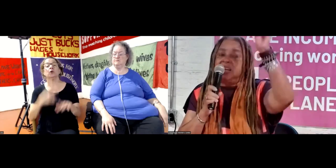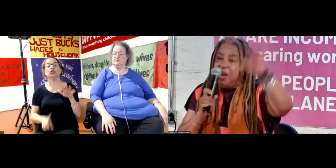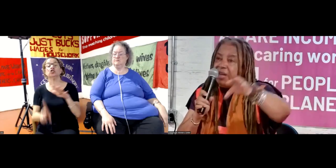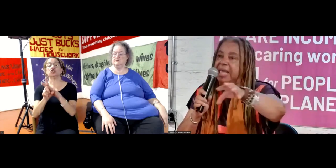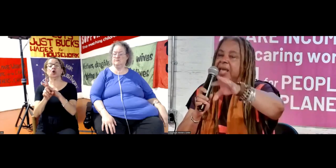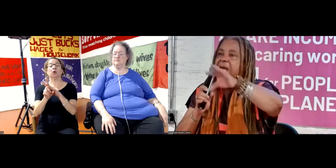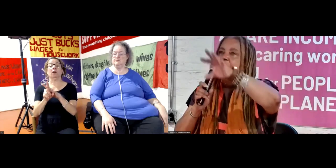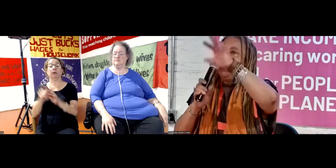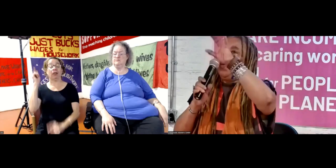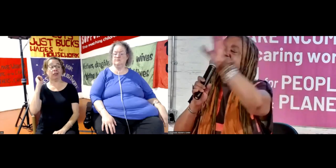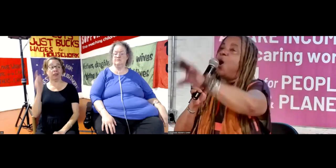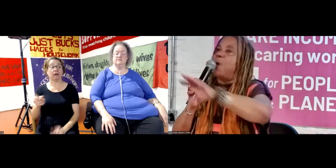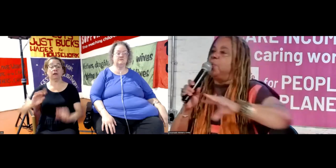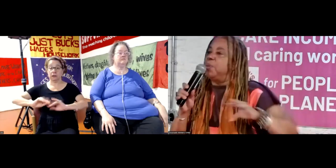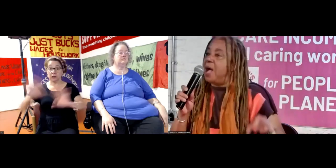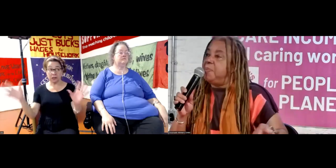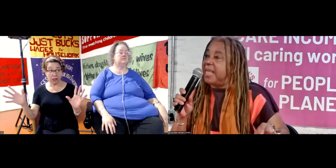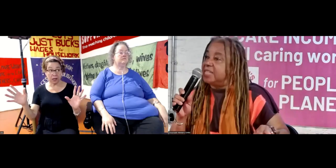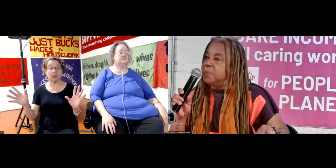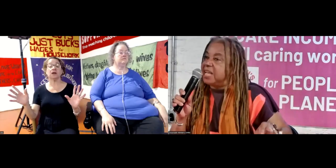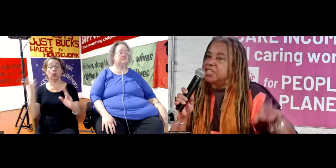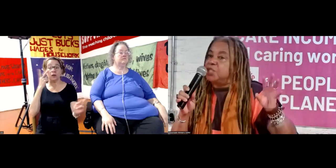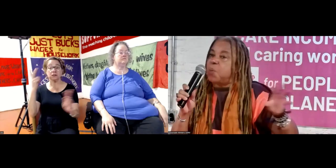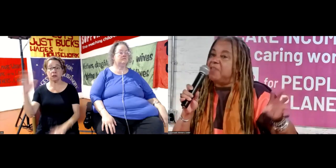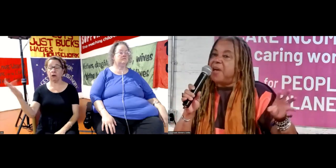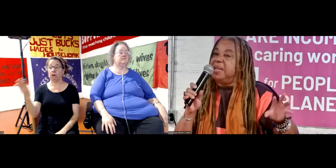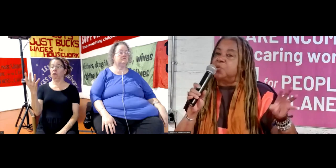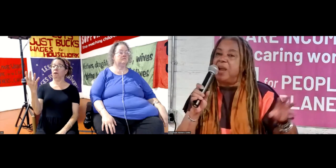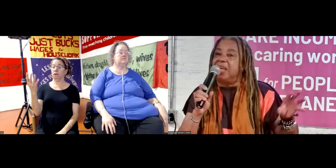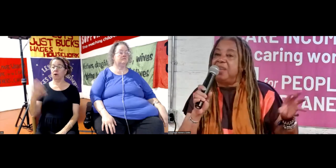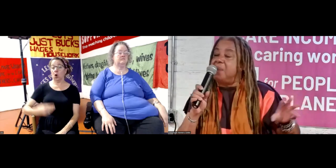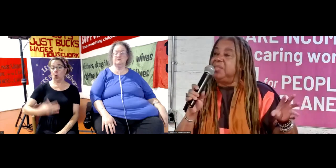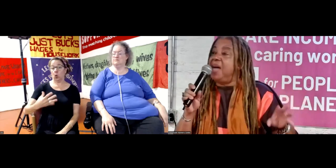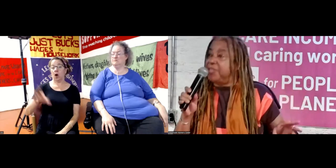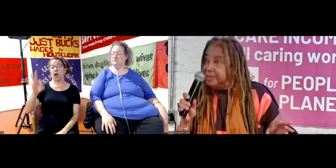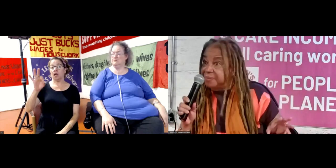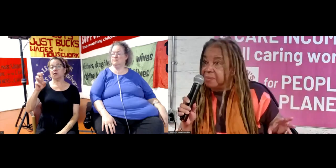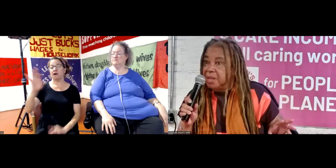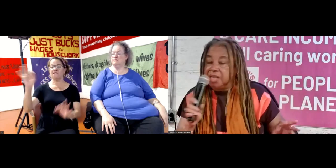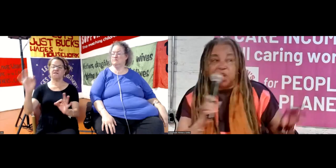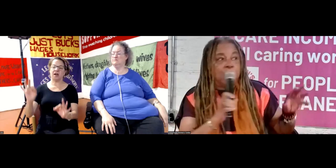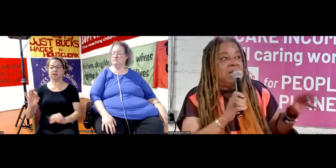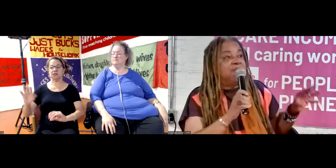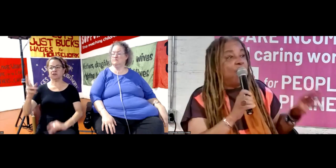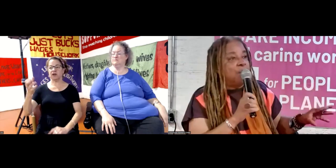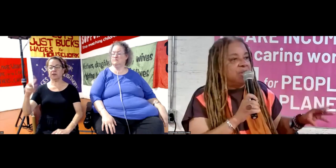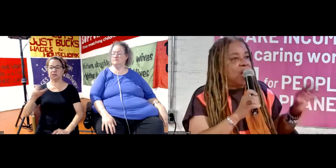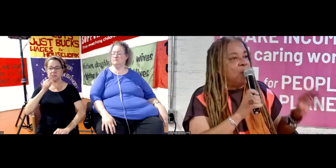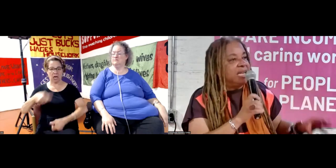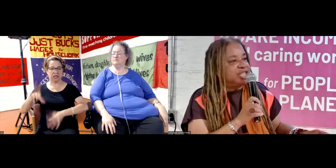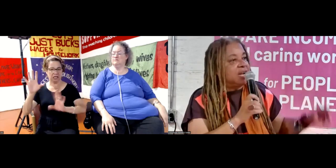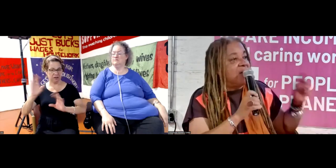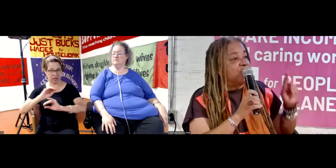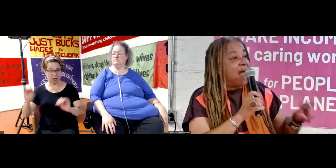And clearly, we saw what we were up against because those white feminists weren't giving up nothing. So we formed